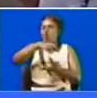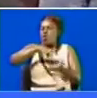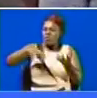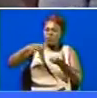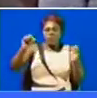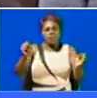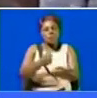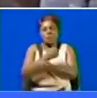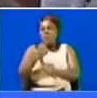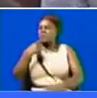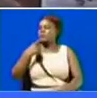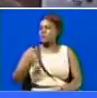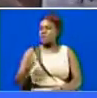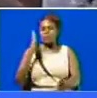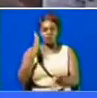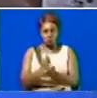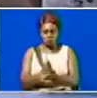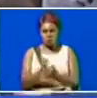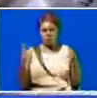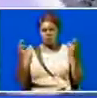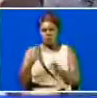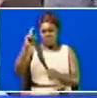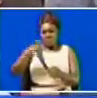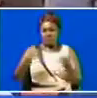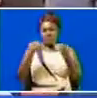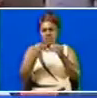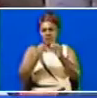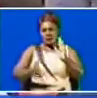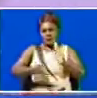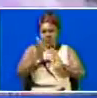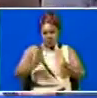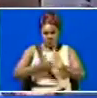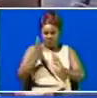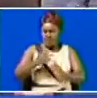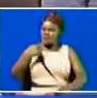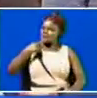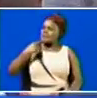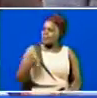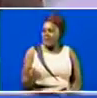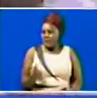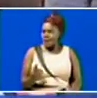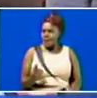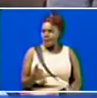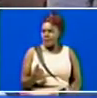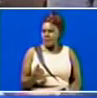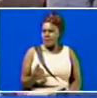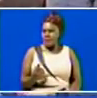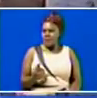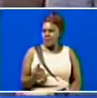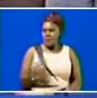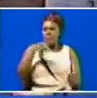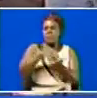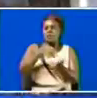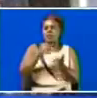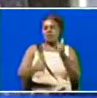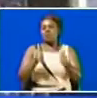vile tu haezi sema. Kwa hivyo chama lazima ikutane haraka na waseme waseme mwelekeo wetu